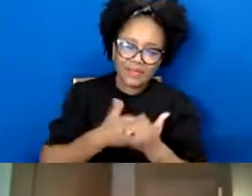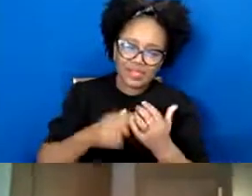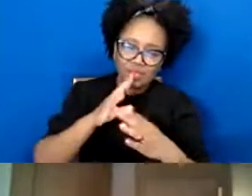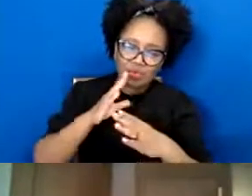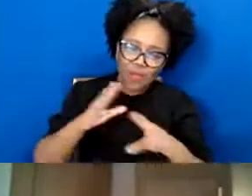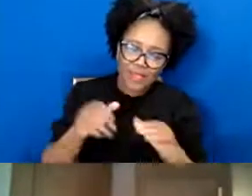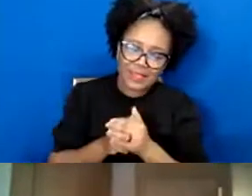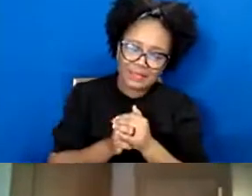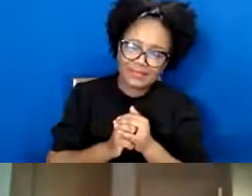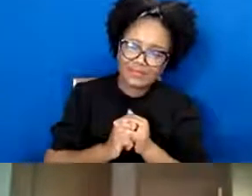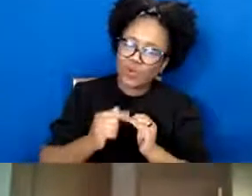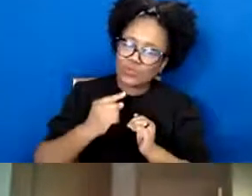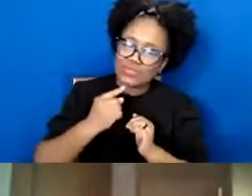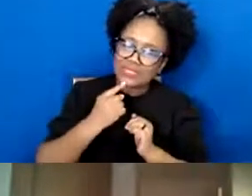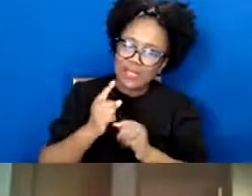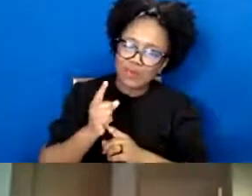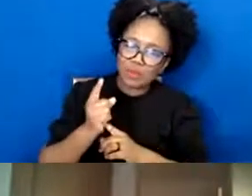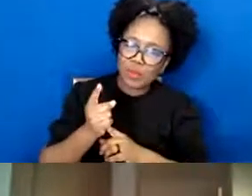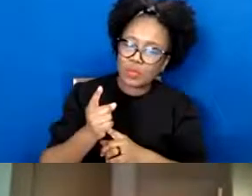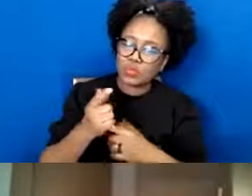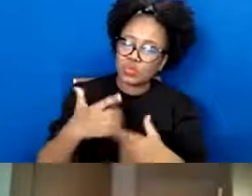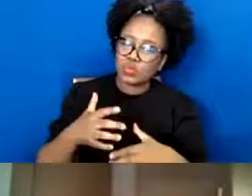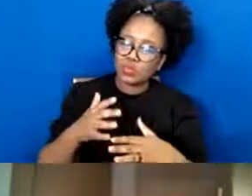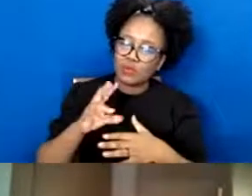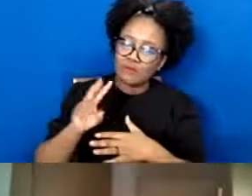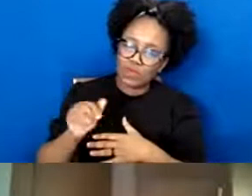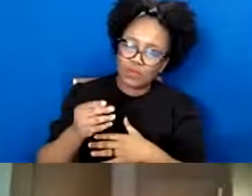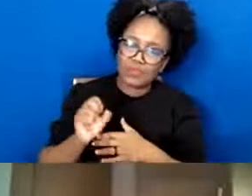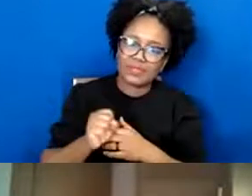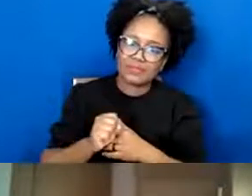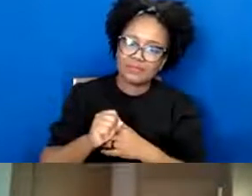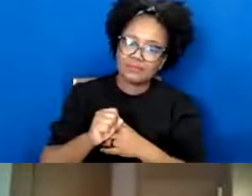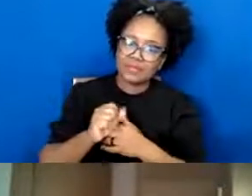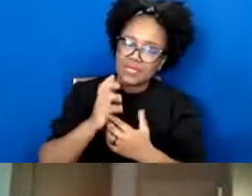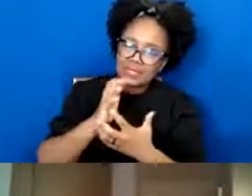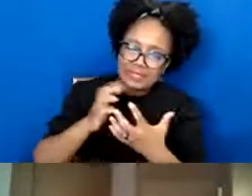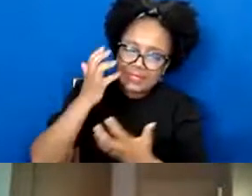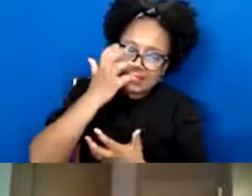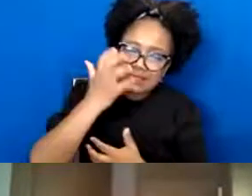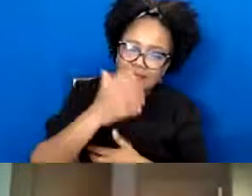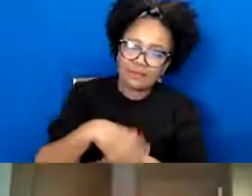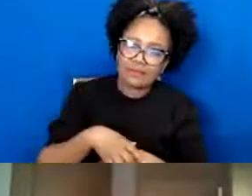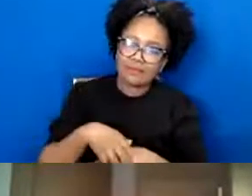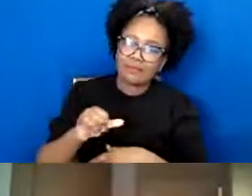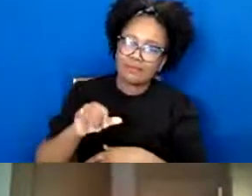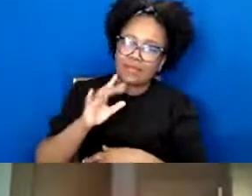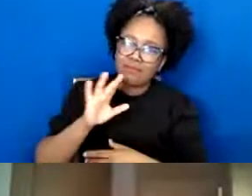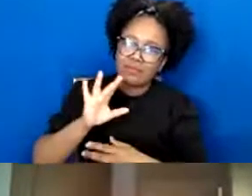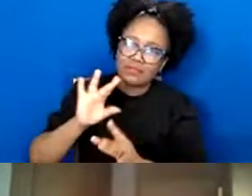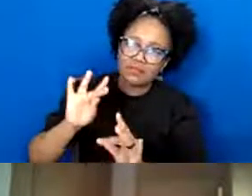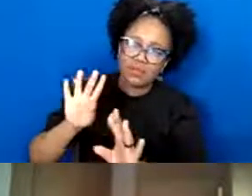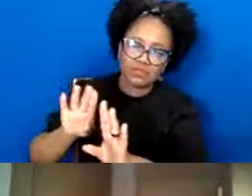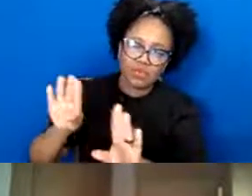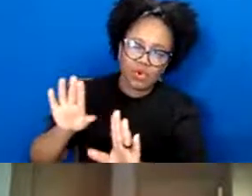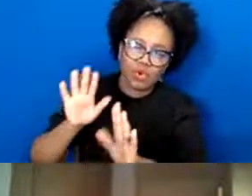voluminous, dizzying in a way that stuck to your walls, narrowed the hallways. Things were so